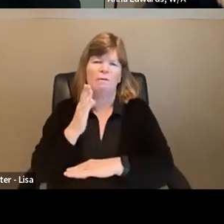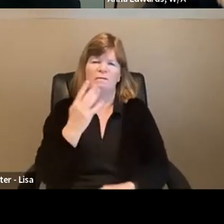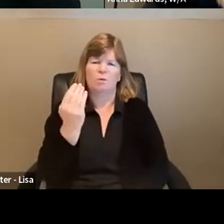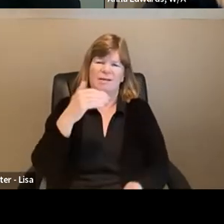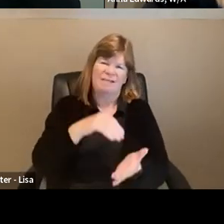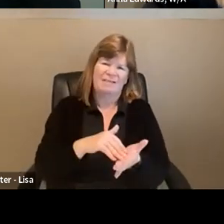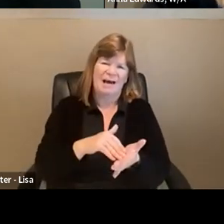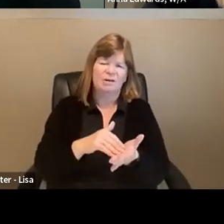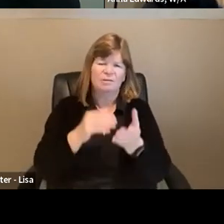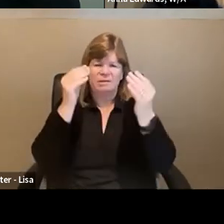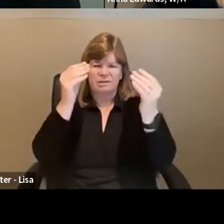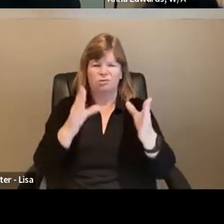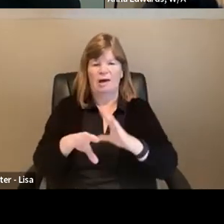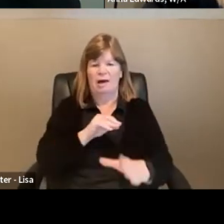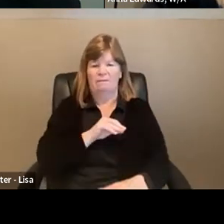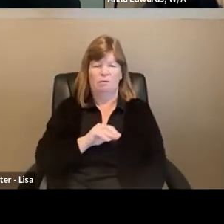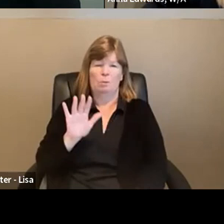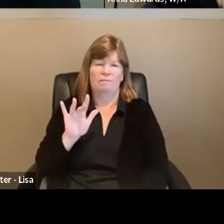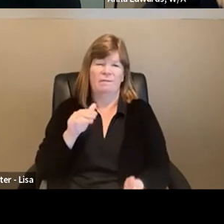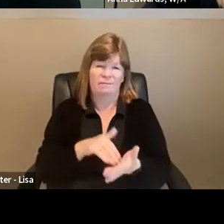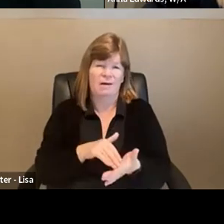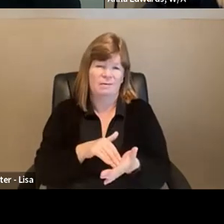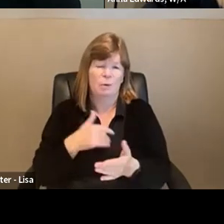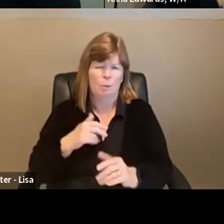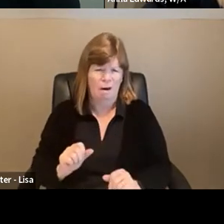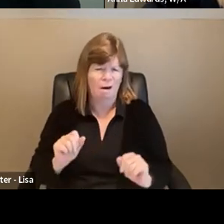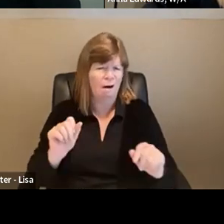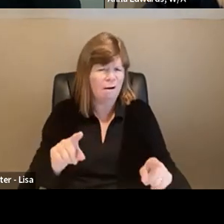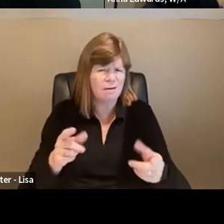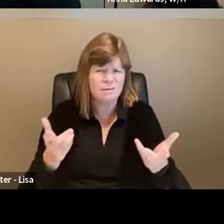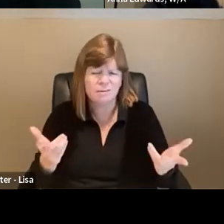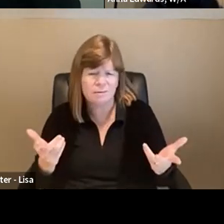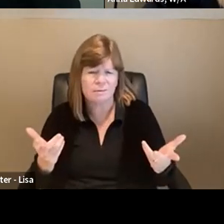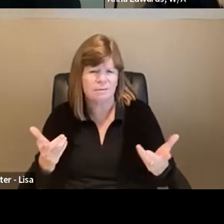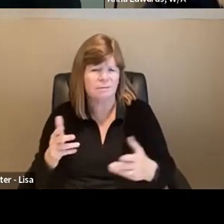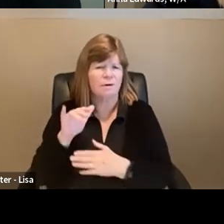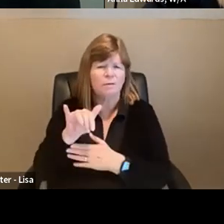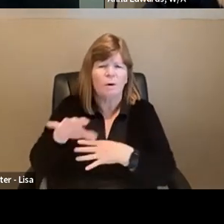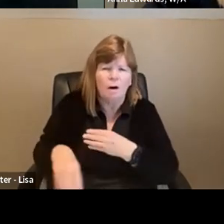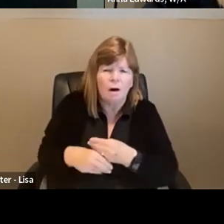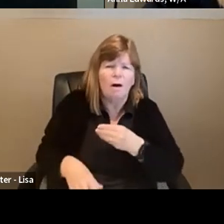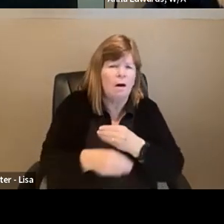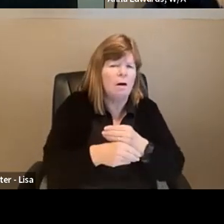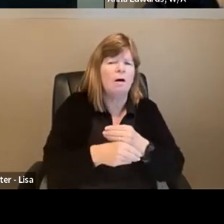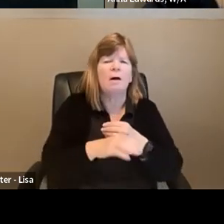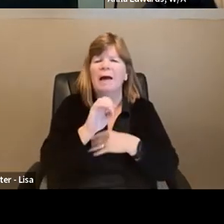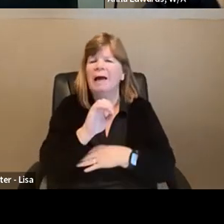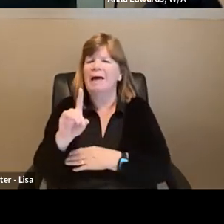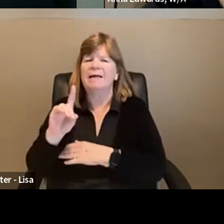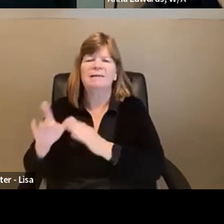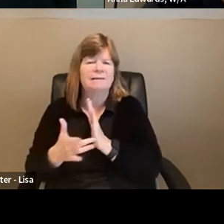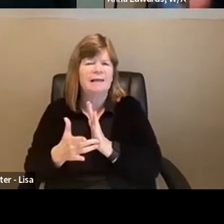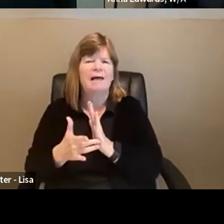of our 25,000. And we asked them, what are those supplemental EdTech tools,